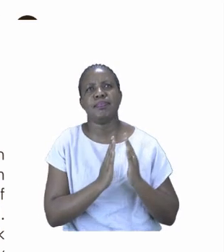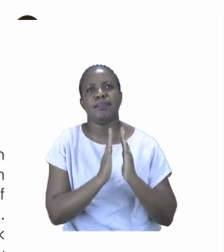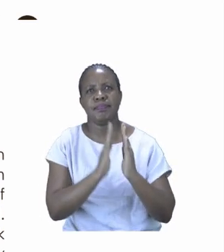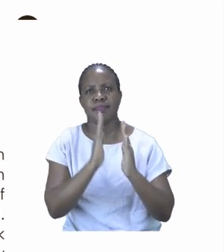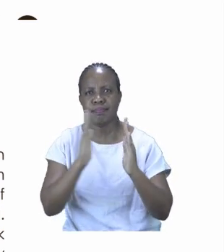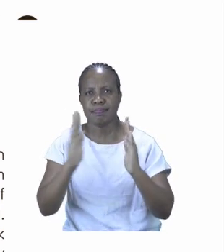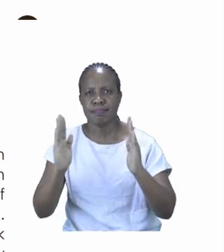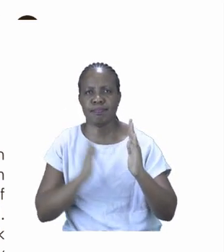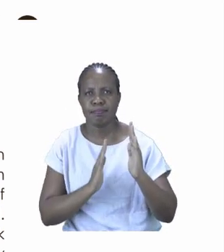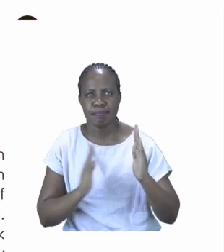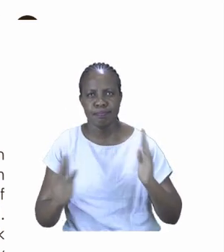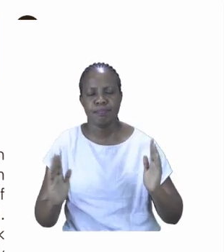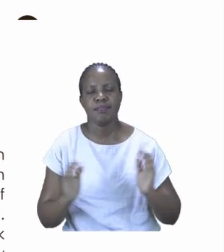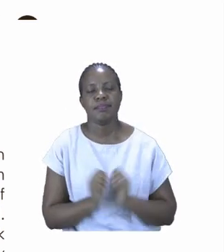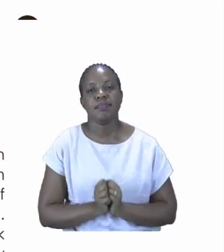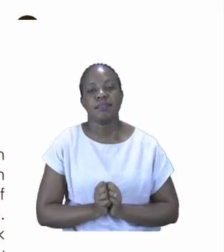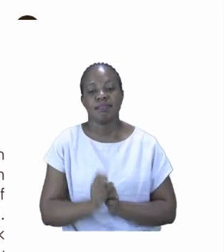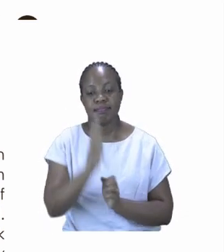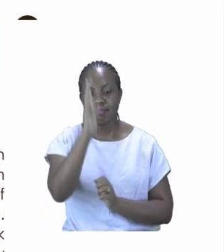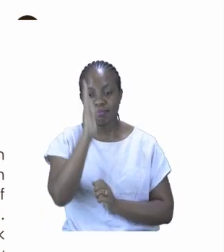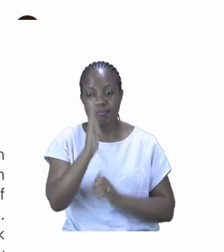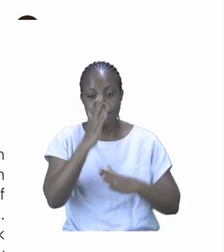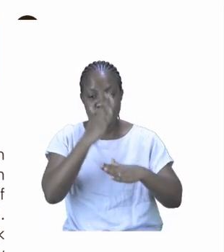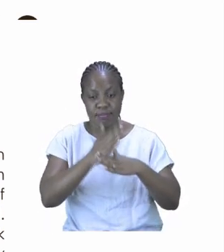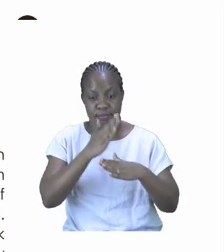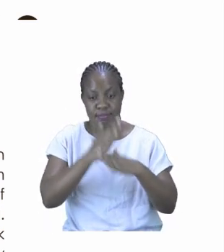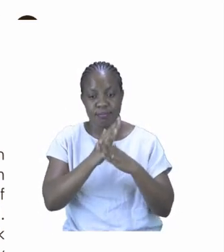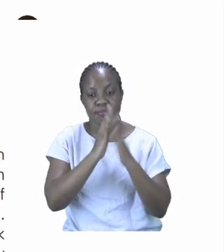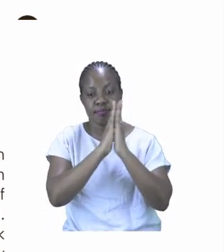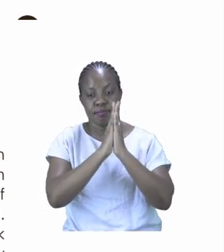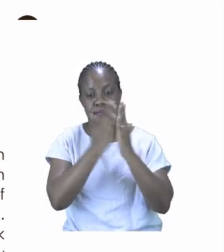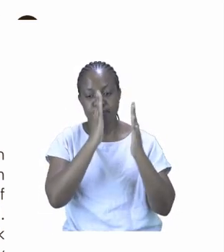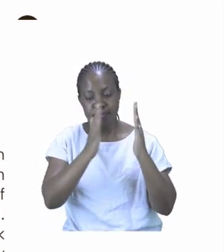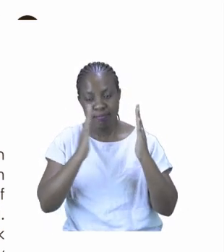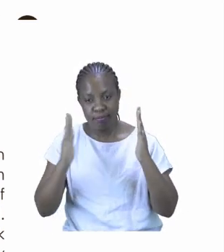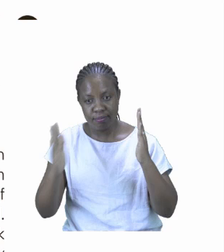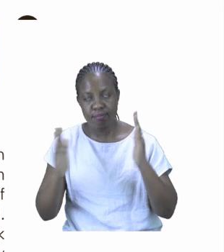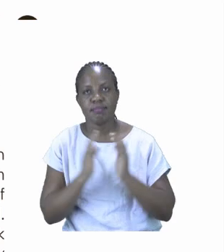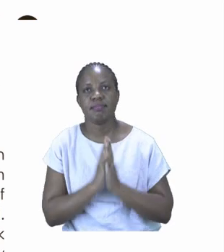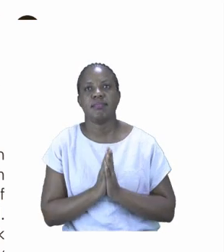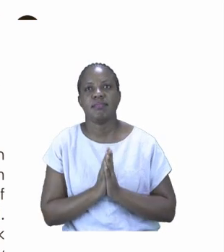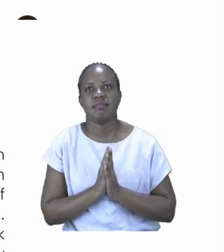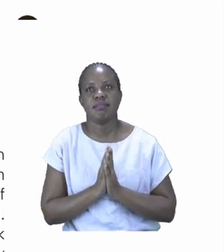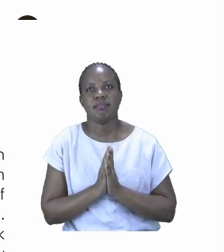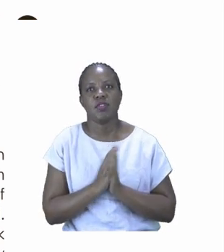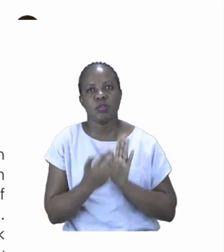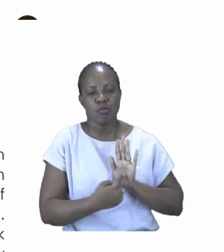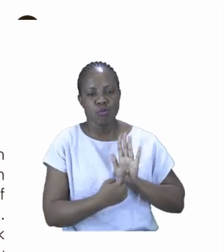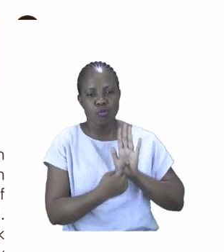them the books for 8 to 10 years old.